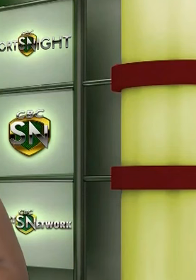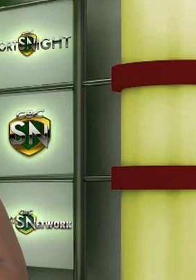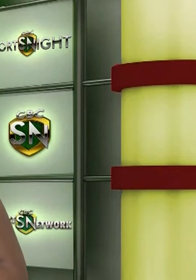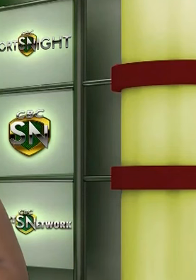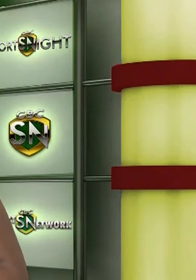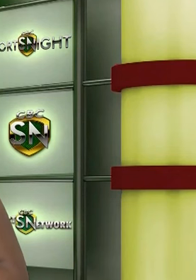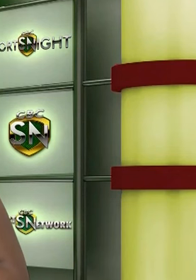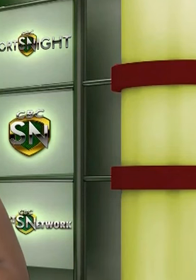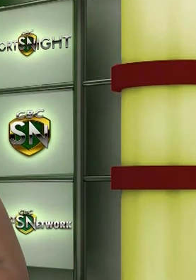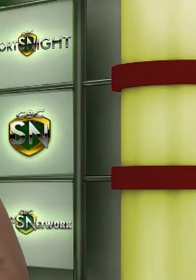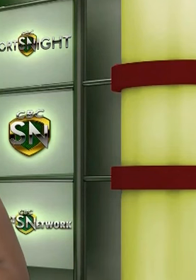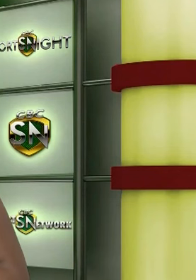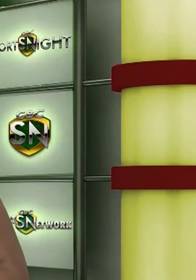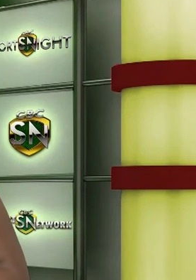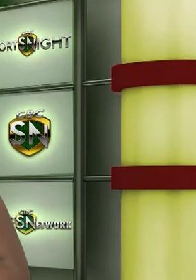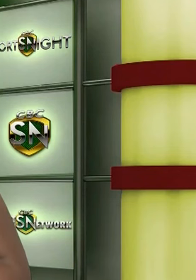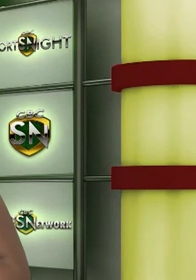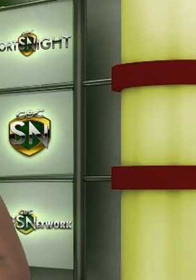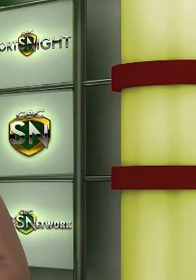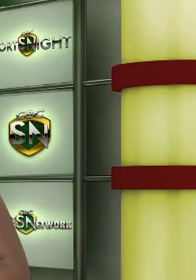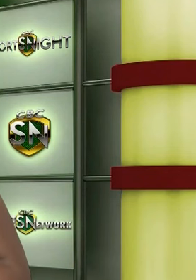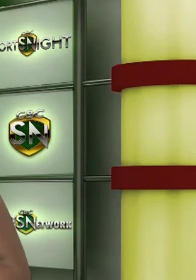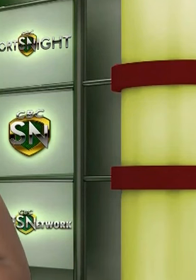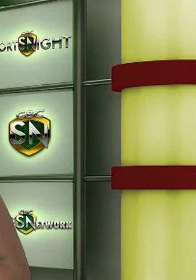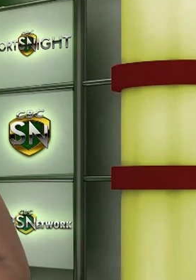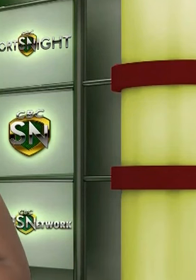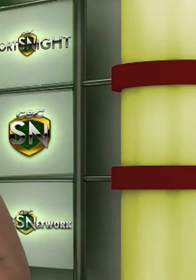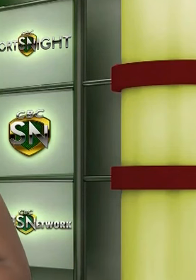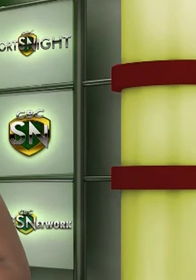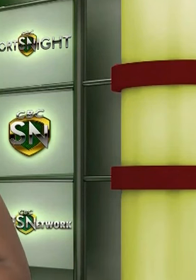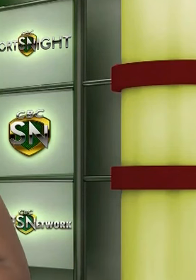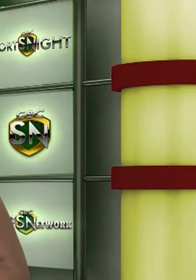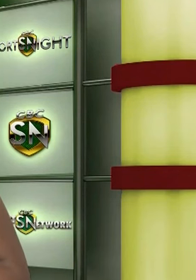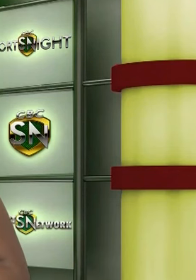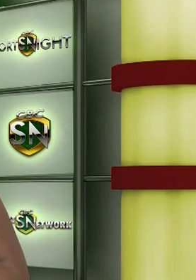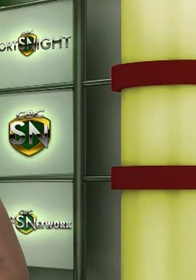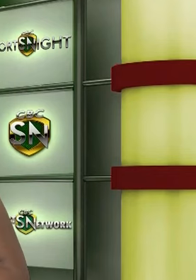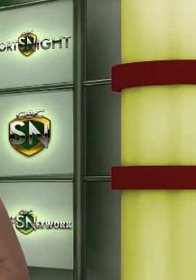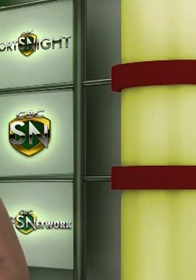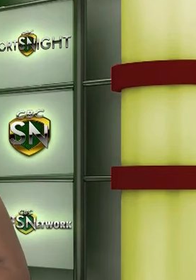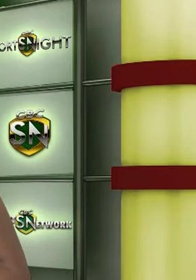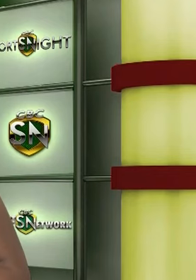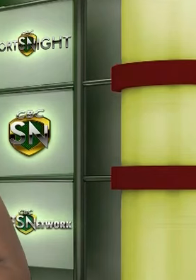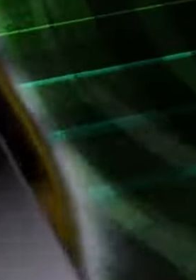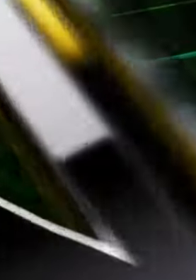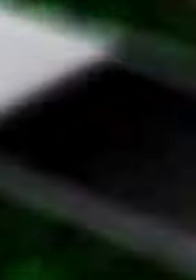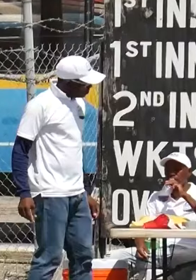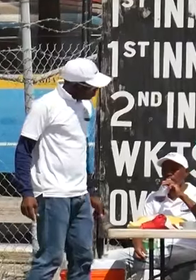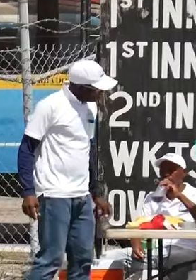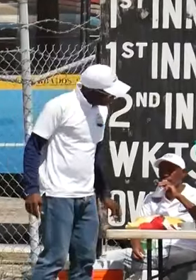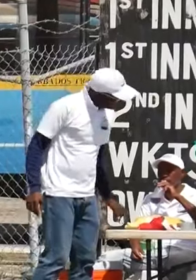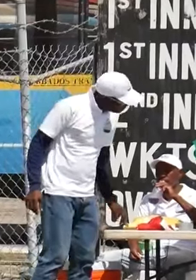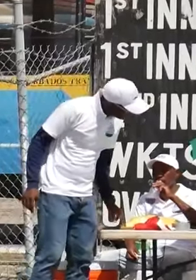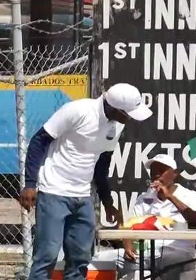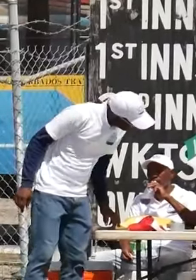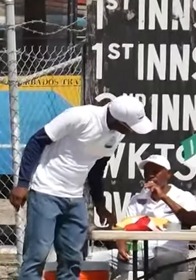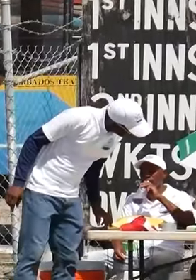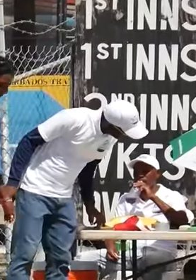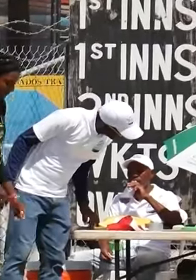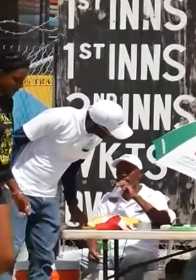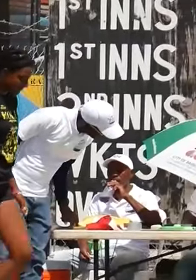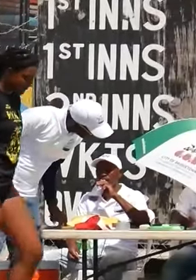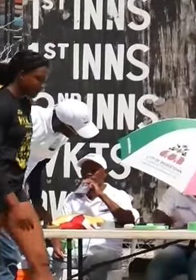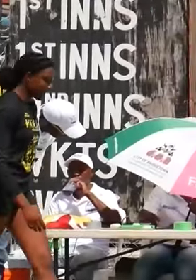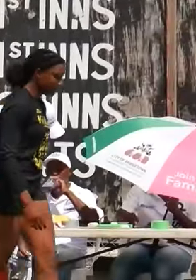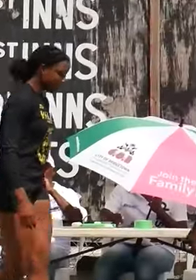Christchurch Foundation 3rd with 29 points. CBC's Anmar Goodrich Boyce reports. Up first was the